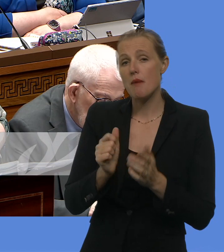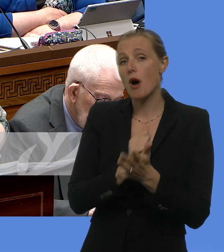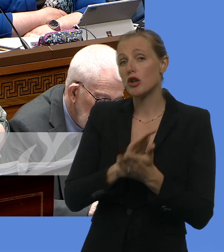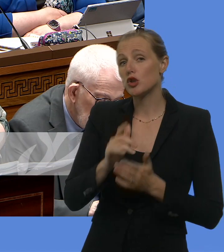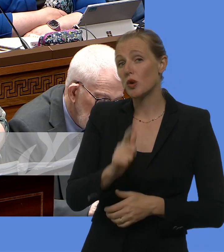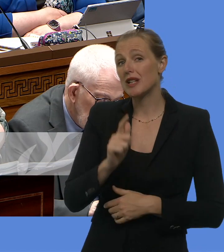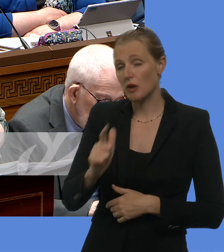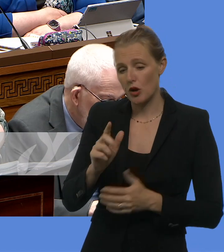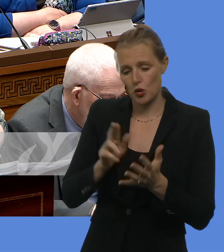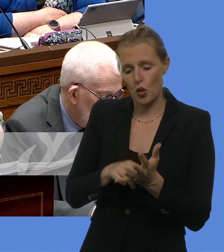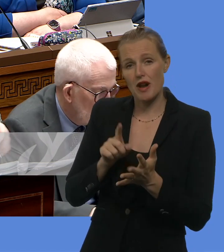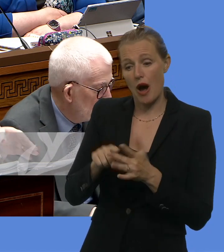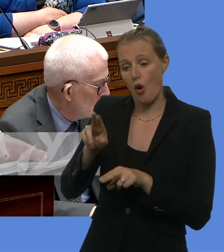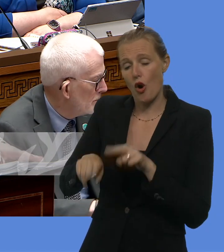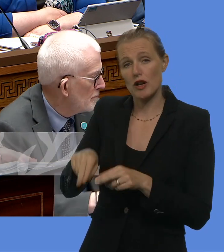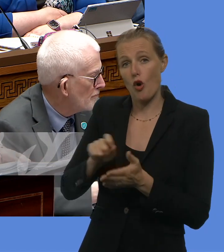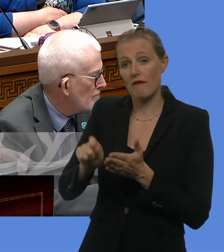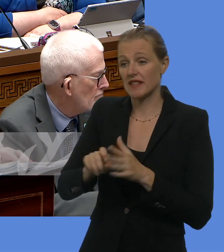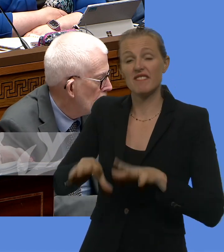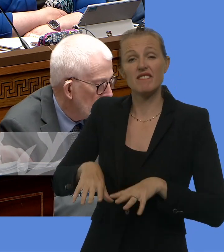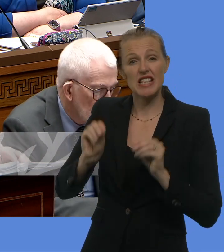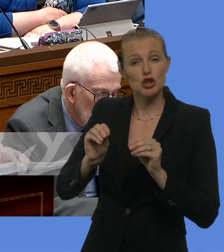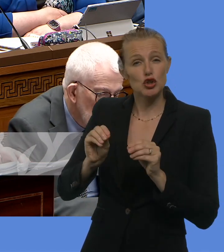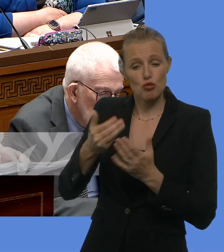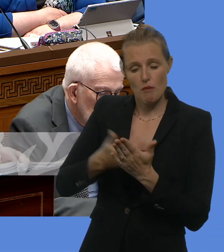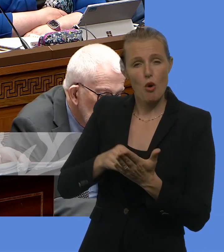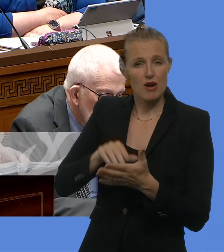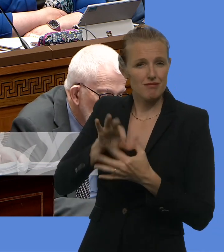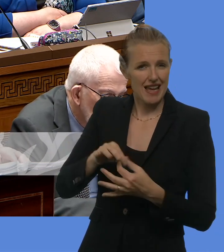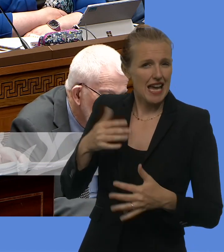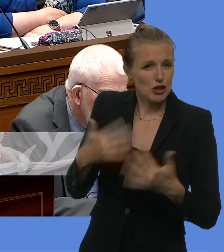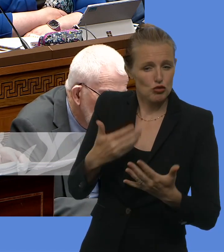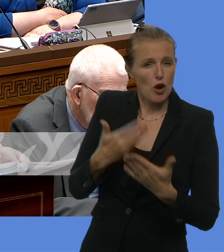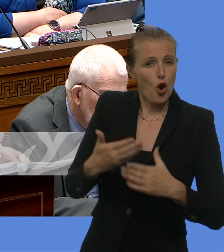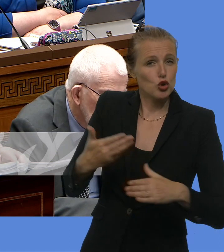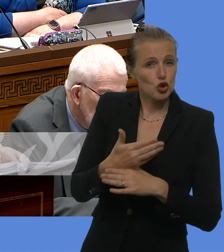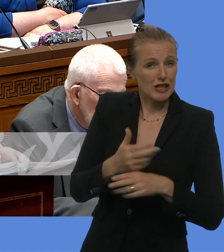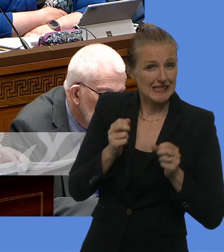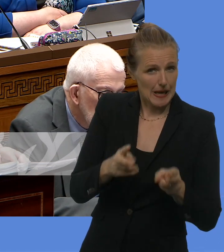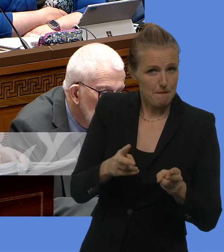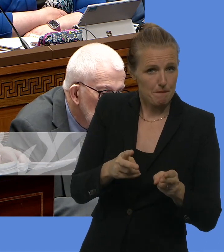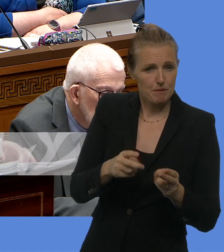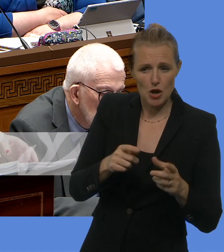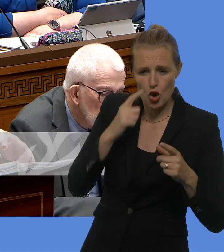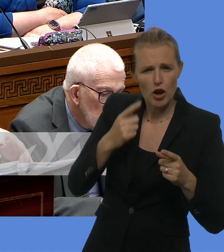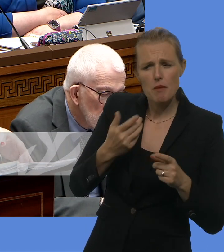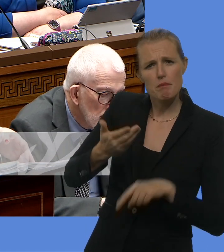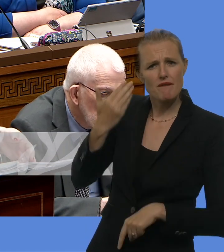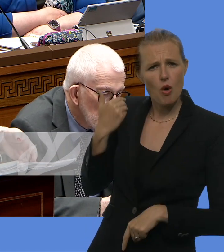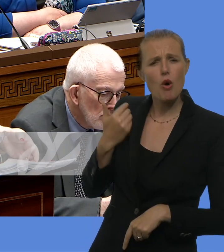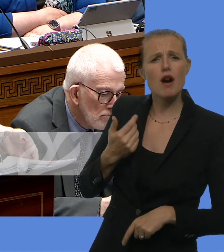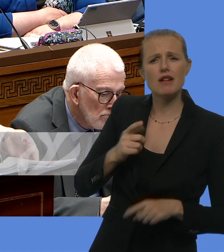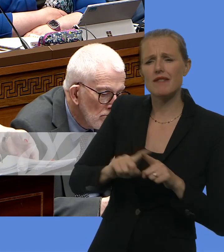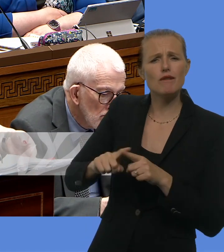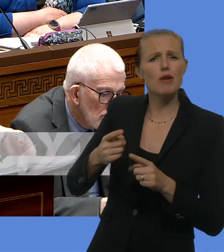the Northern Ireland Audit Office concluded its report into injury on duty schemes for officers and looked at injury on duty awards made to former police and prison